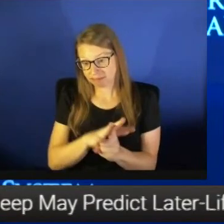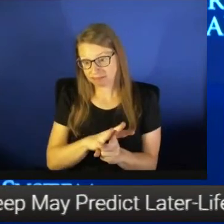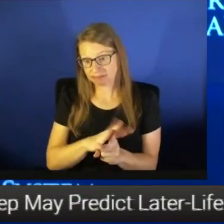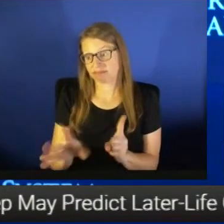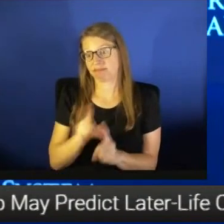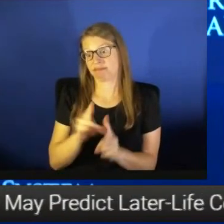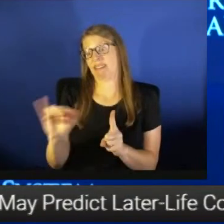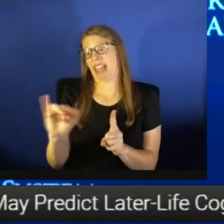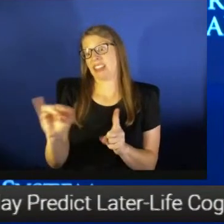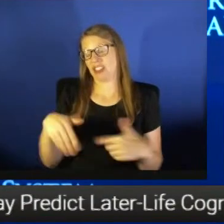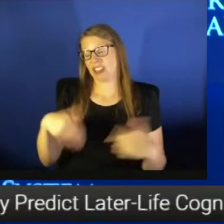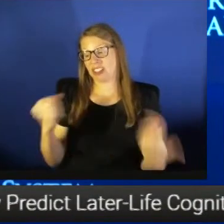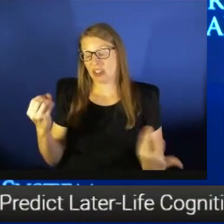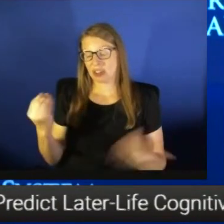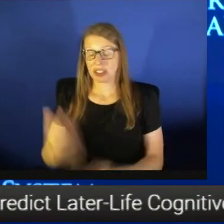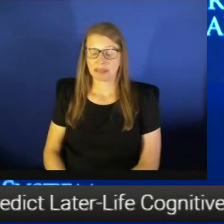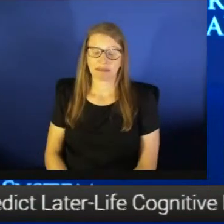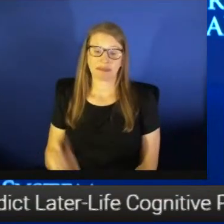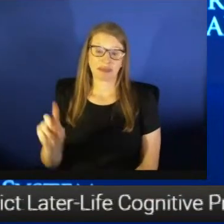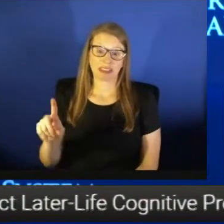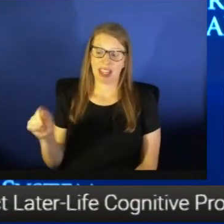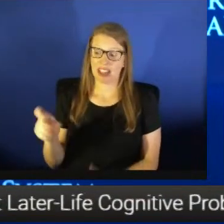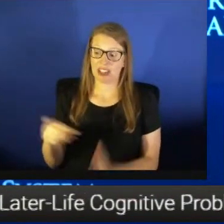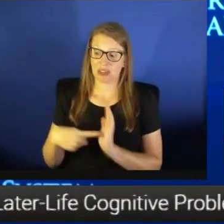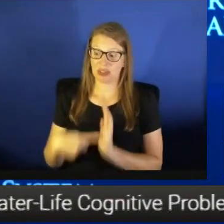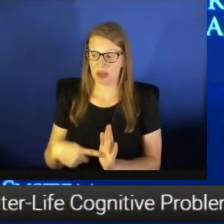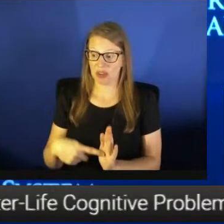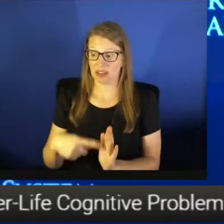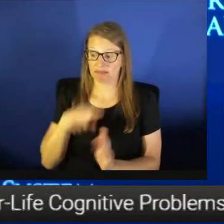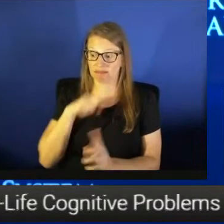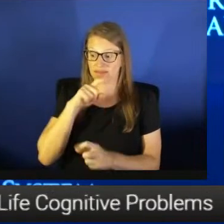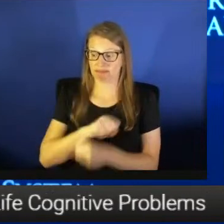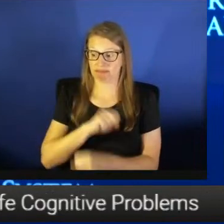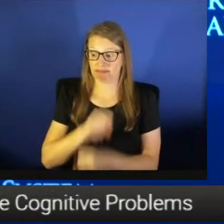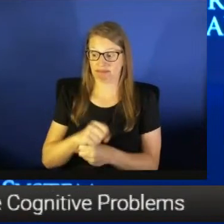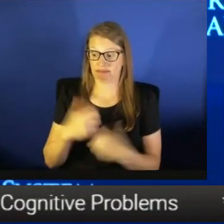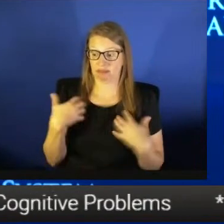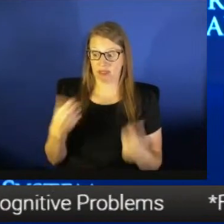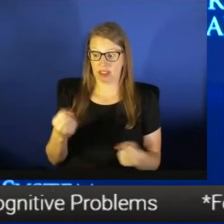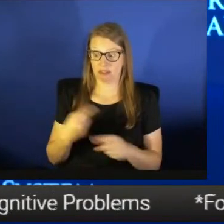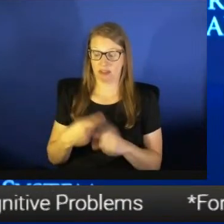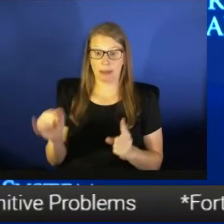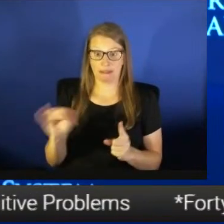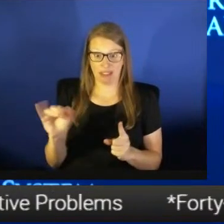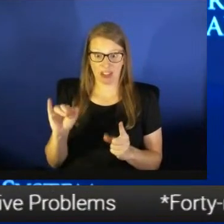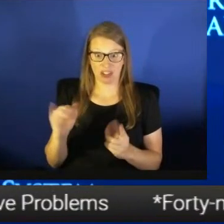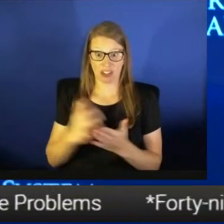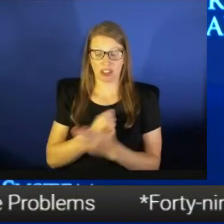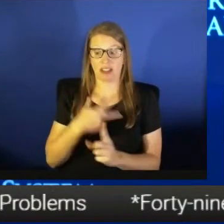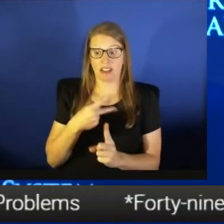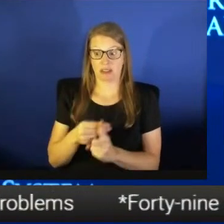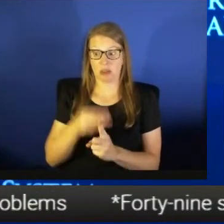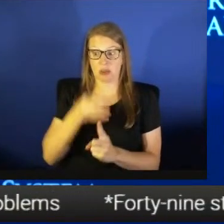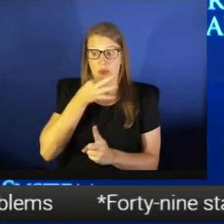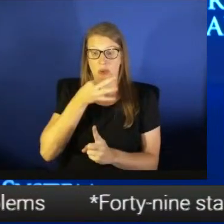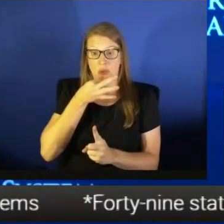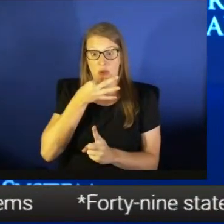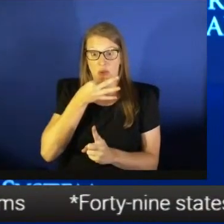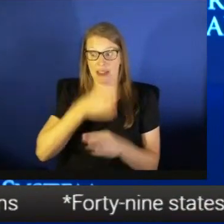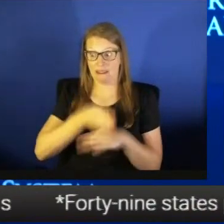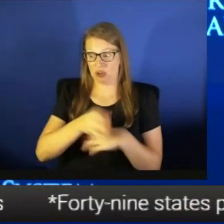data shows that really once you recover from the infection, getting the vaccine somewhat soon after that